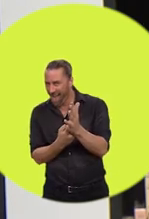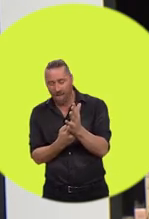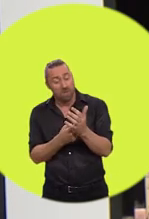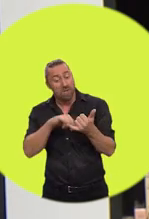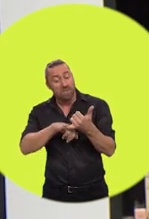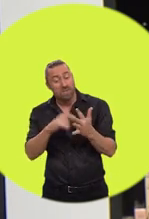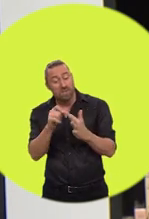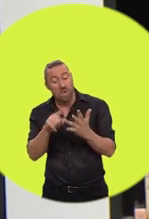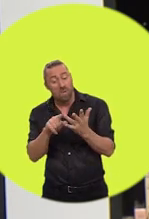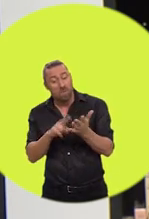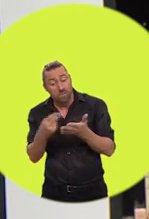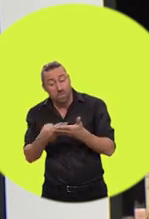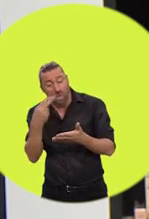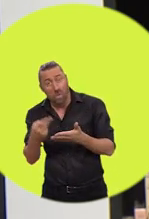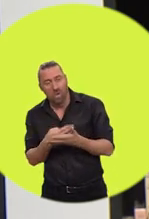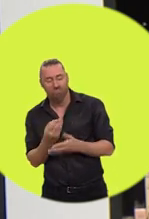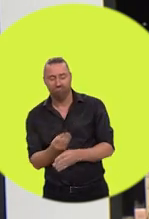R.